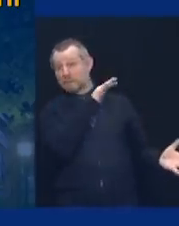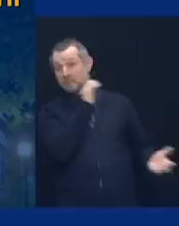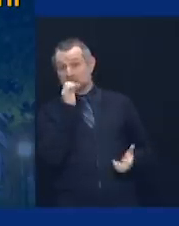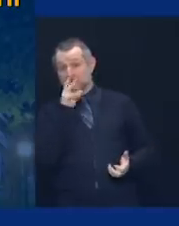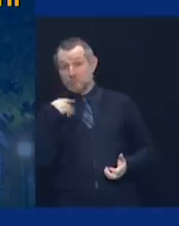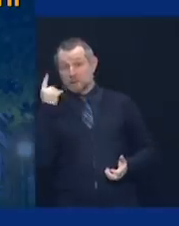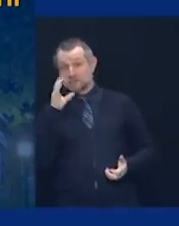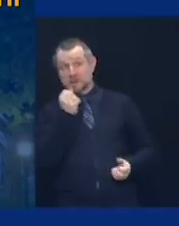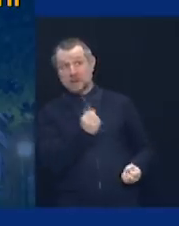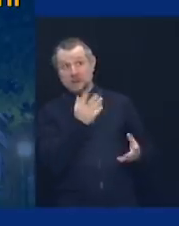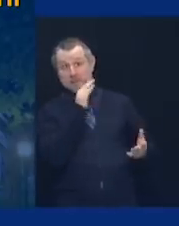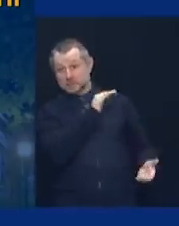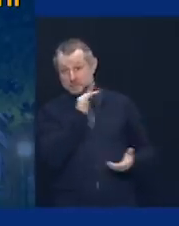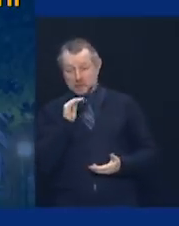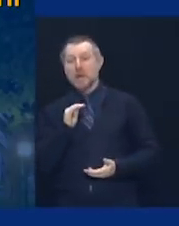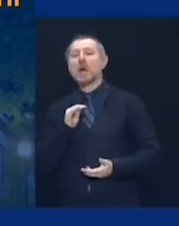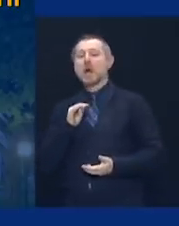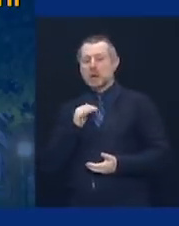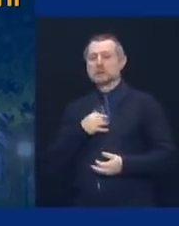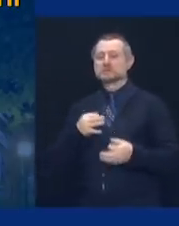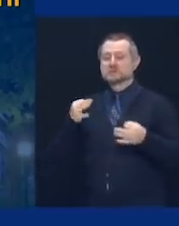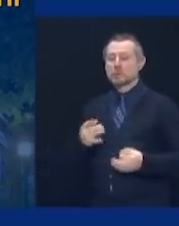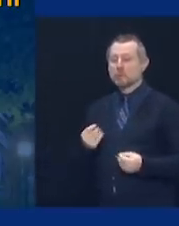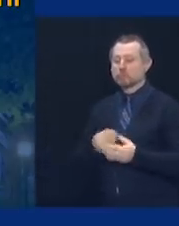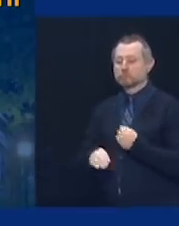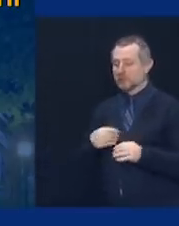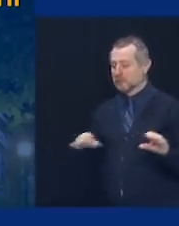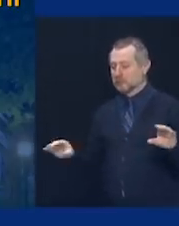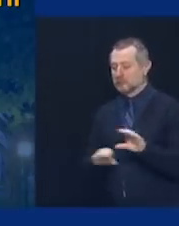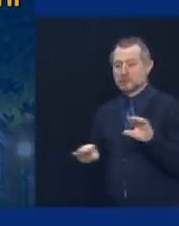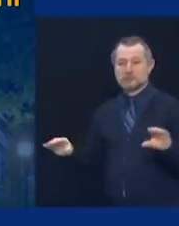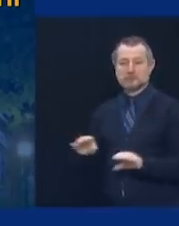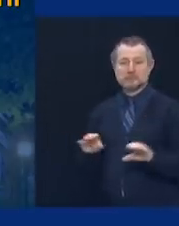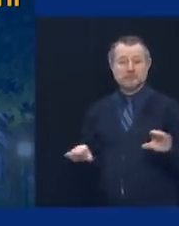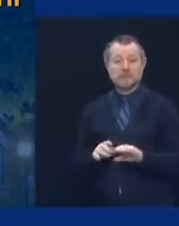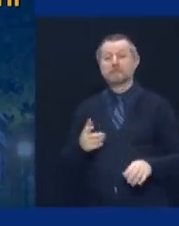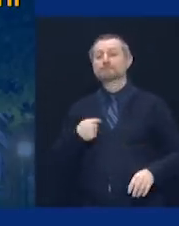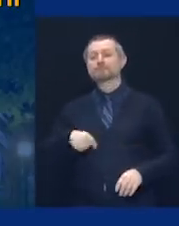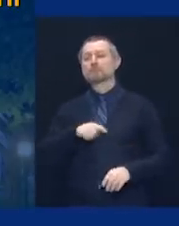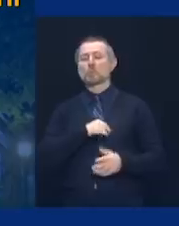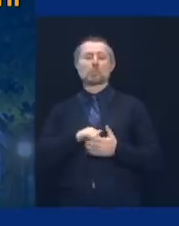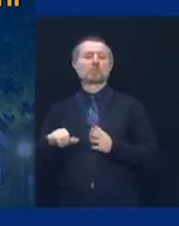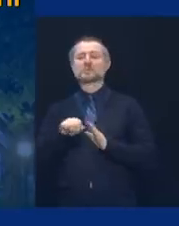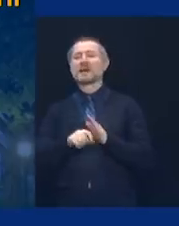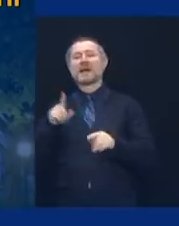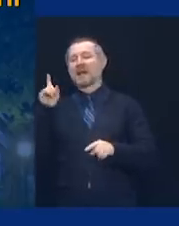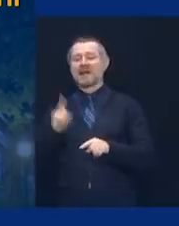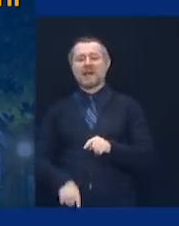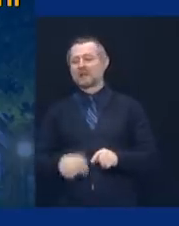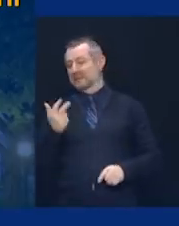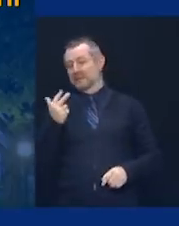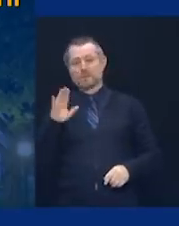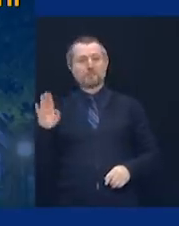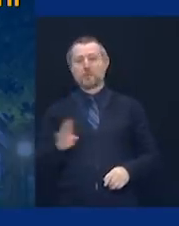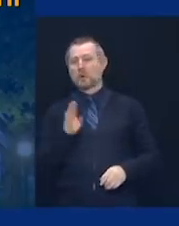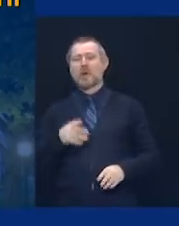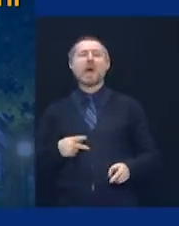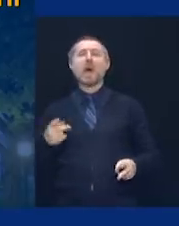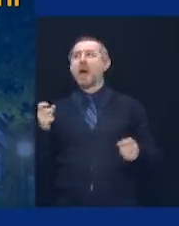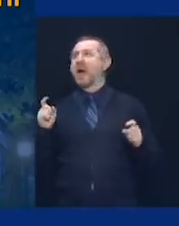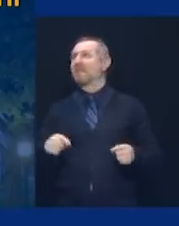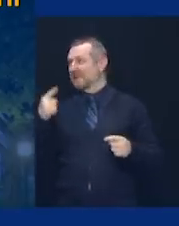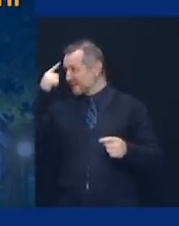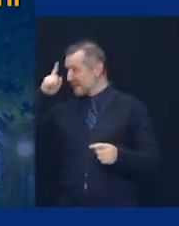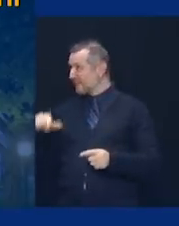out where we really are. We can't do $13 billion in cuts. And if we cut